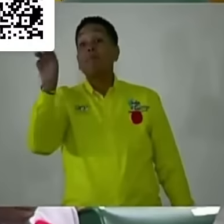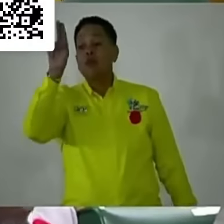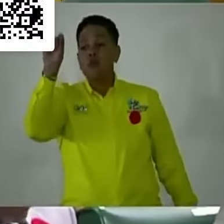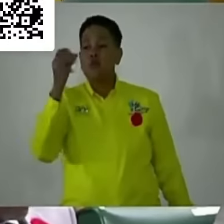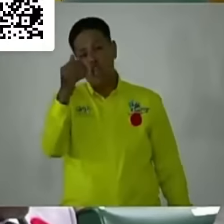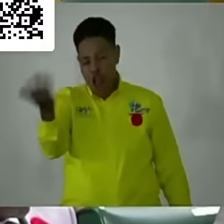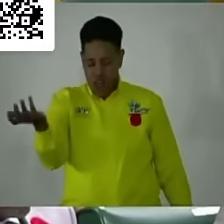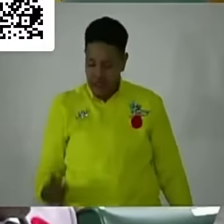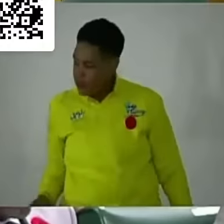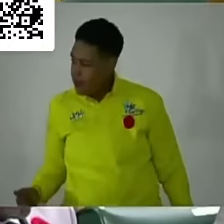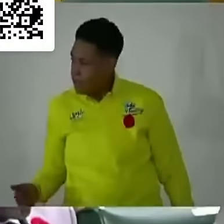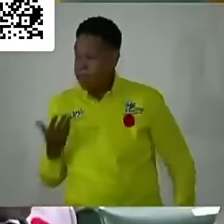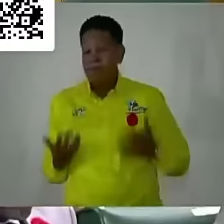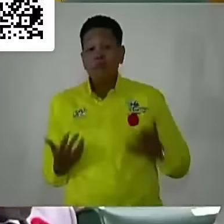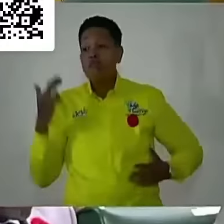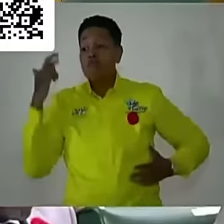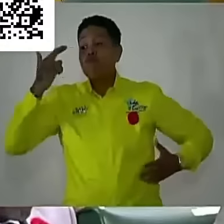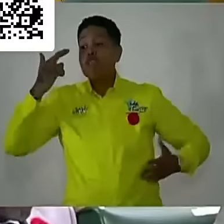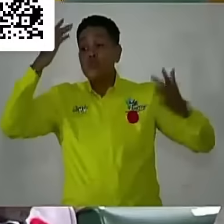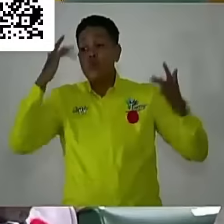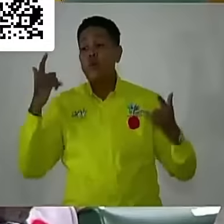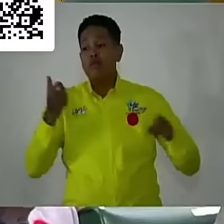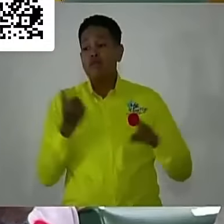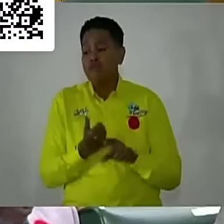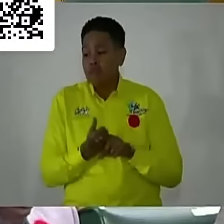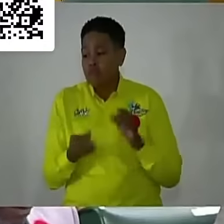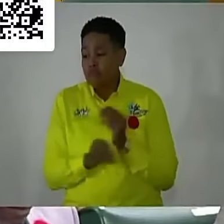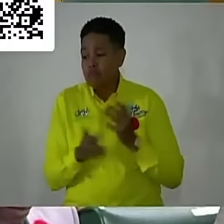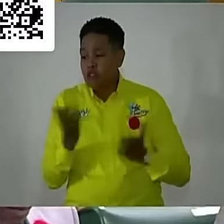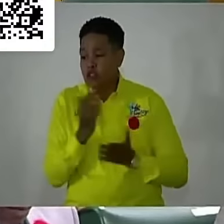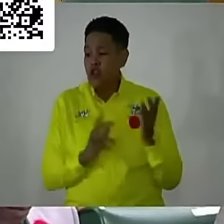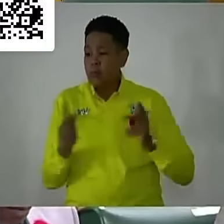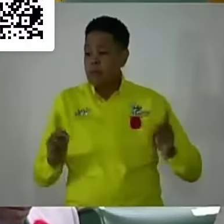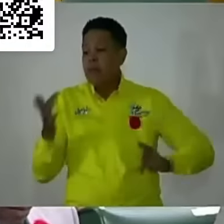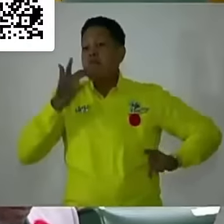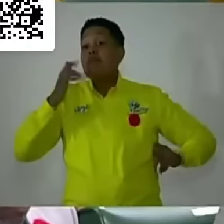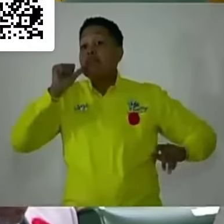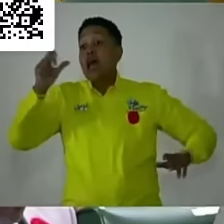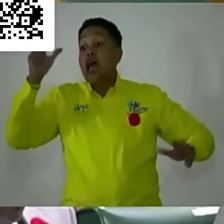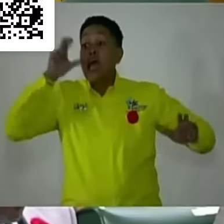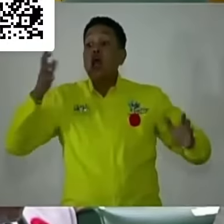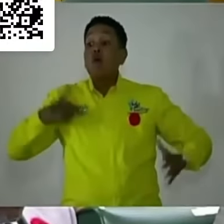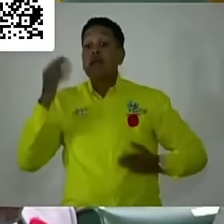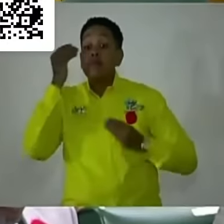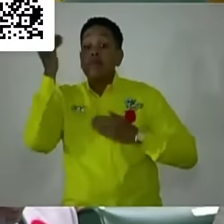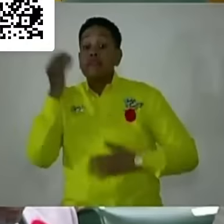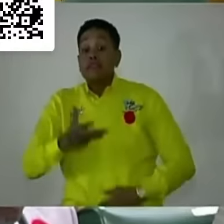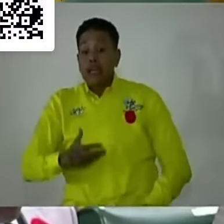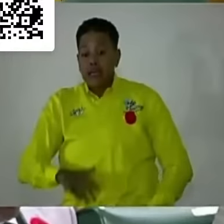And there may be reasons why some people prefer not to hear what I'm saying.